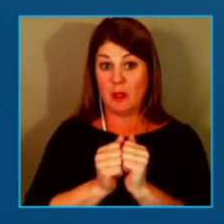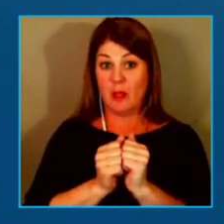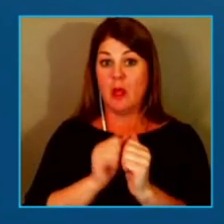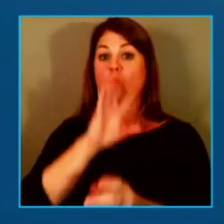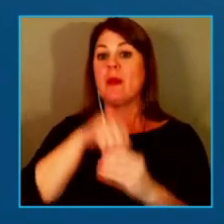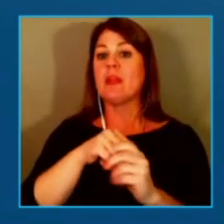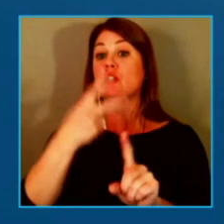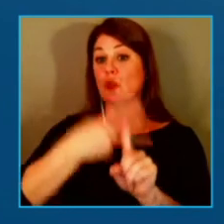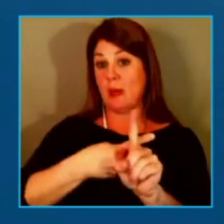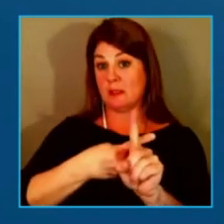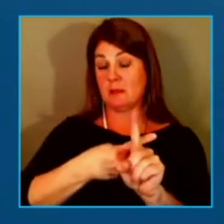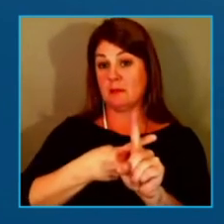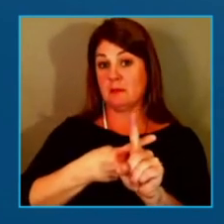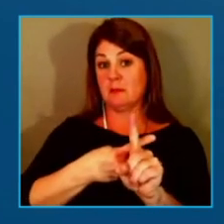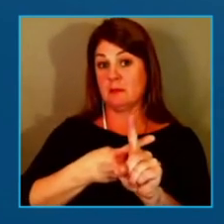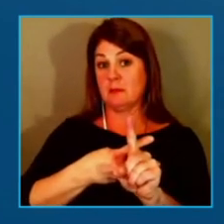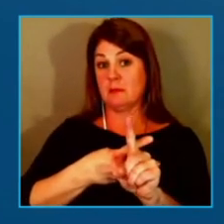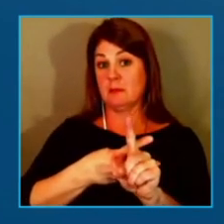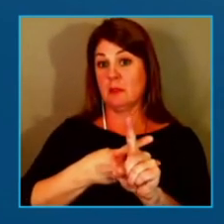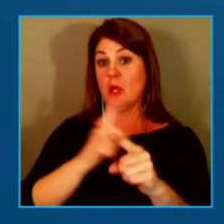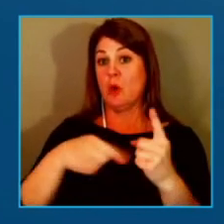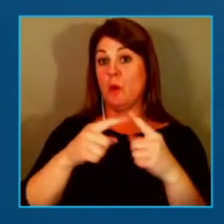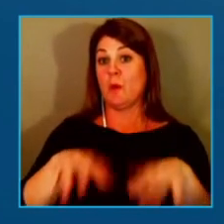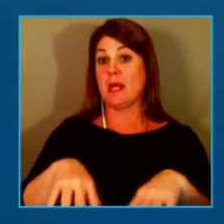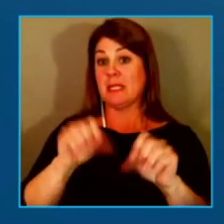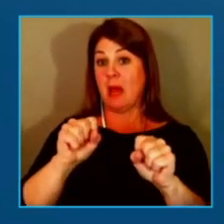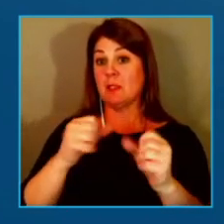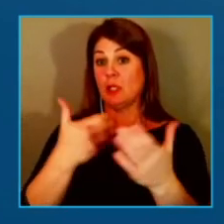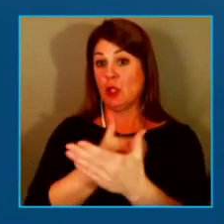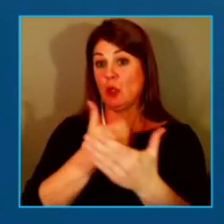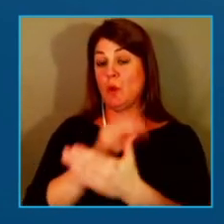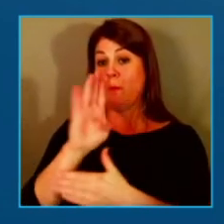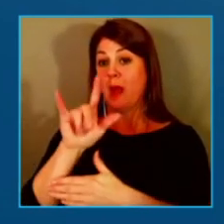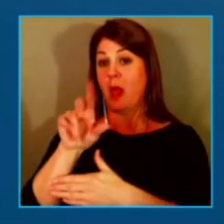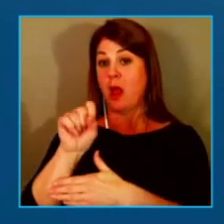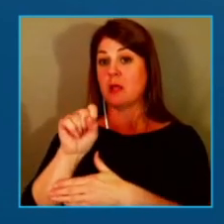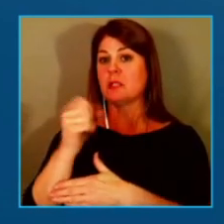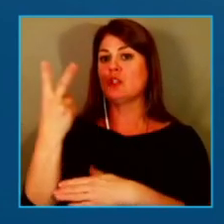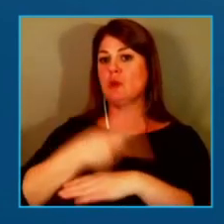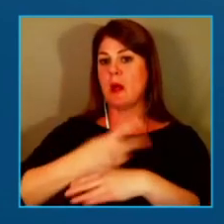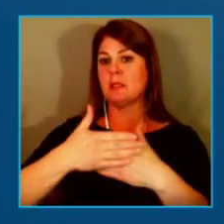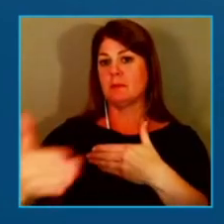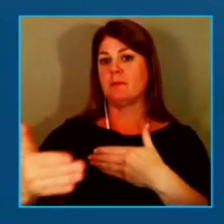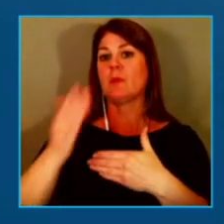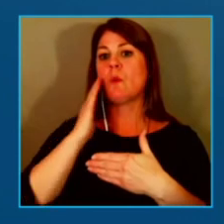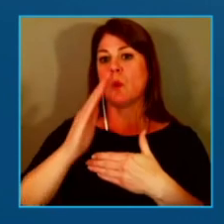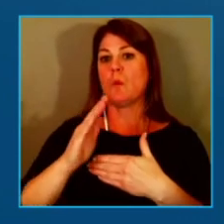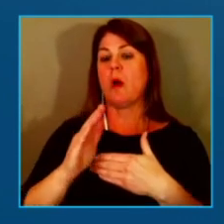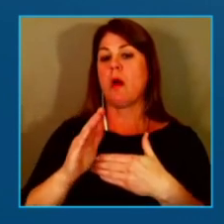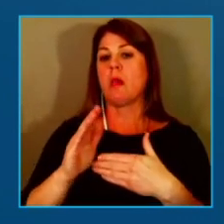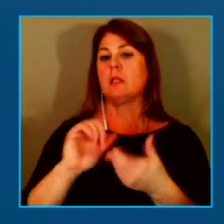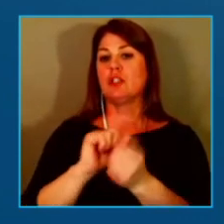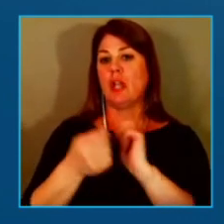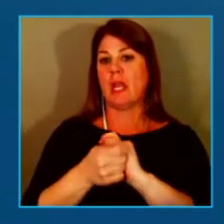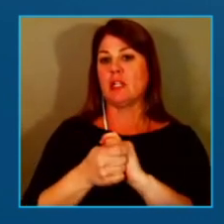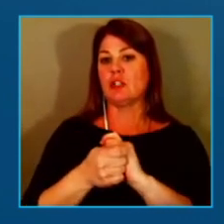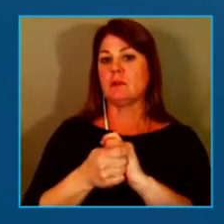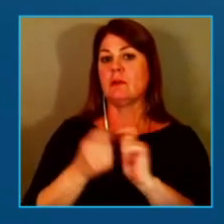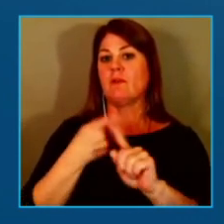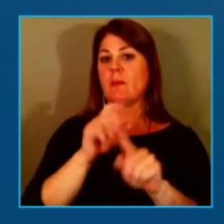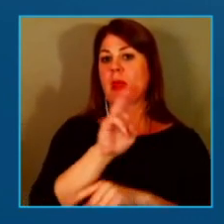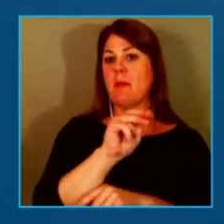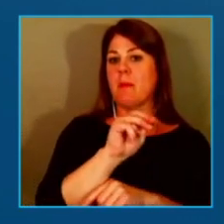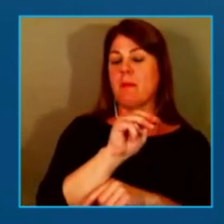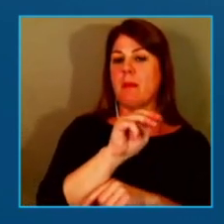state's party's adoption of the updated bylaws. It should be noted that while we focused on these updates to our